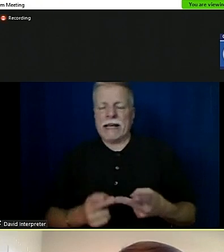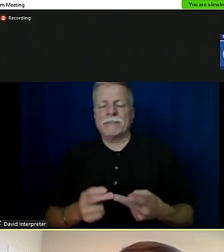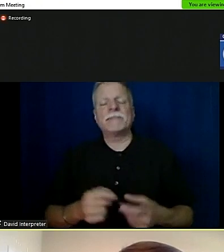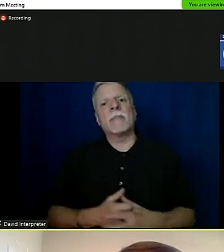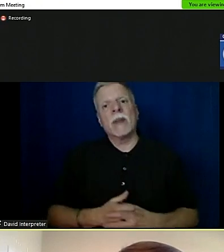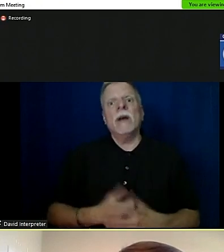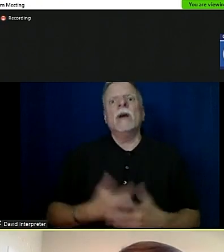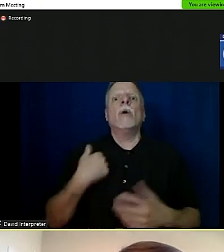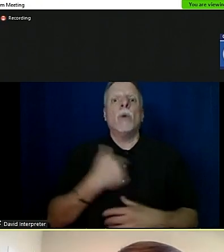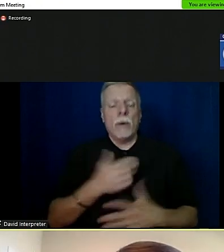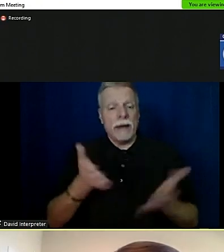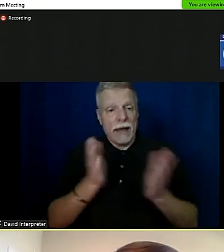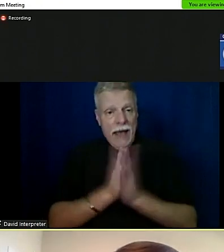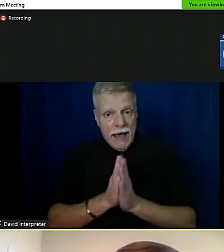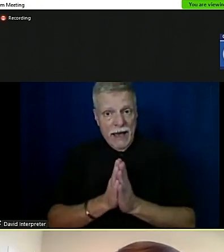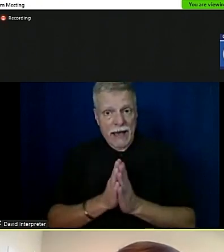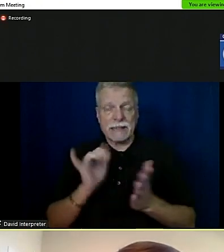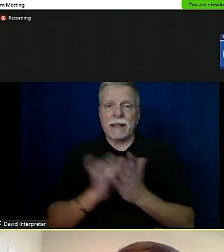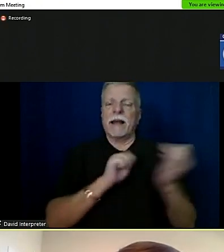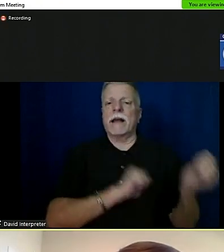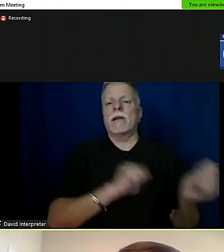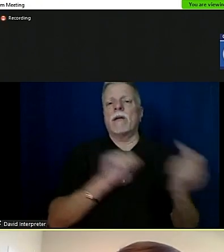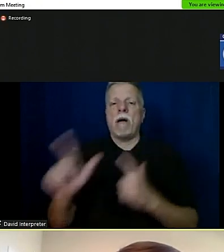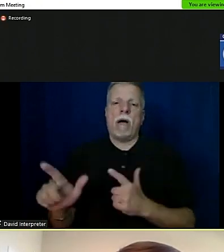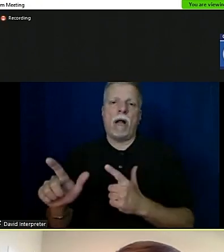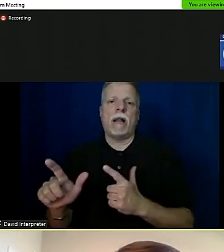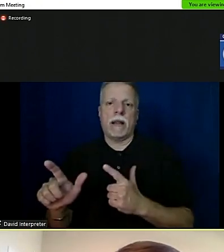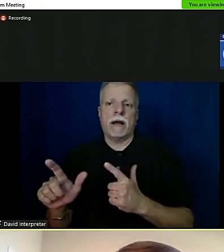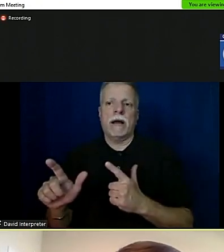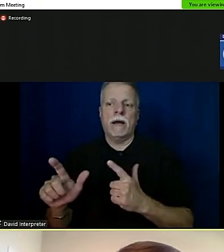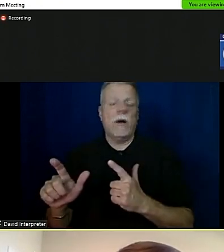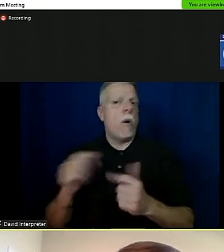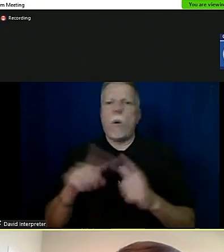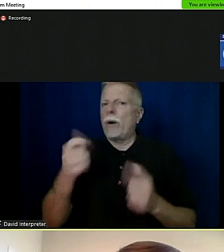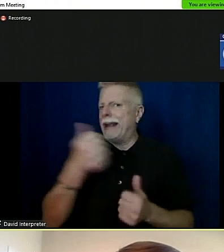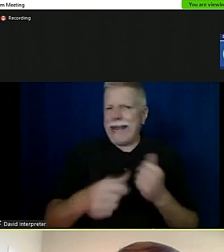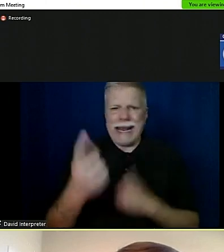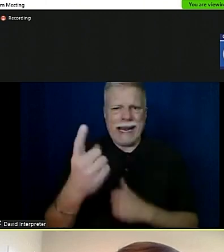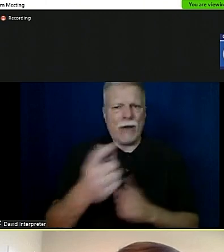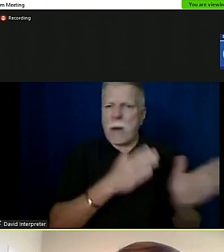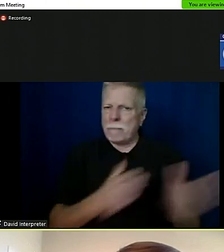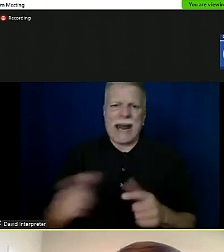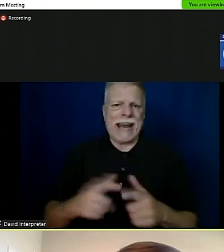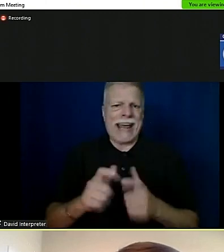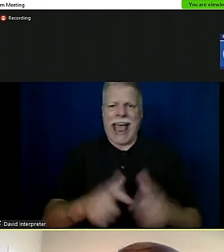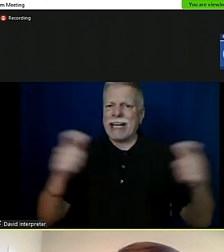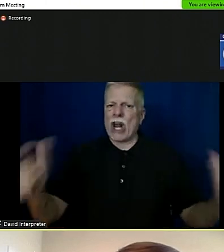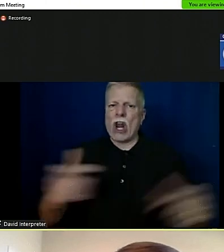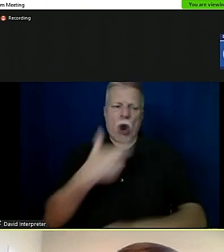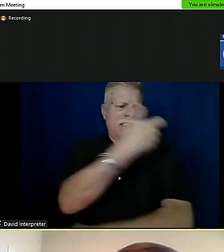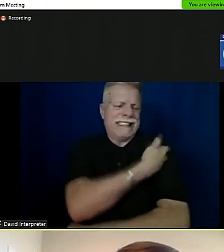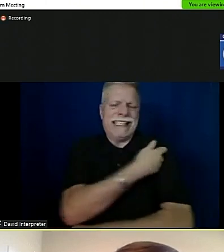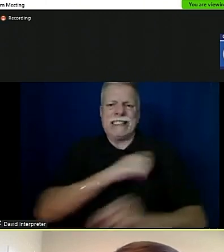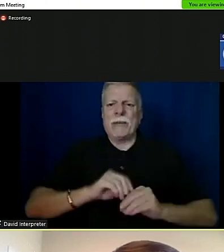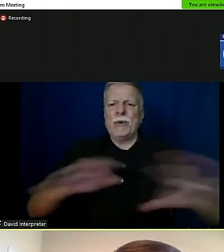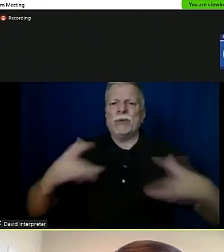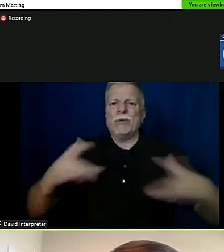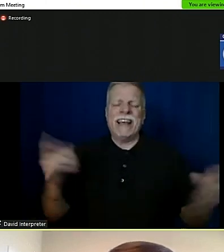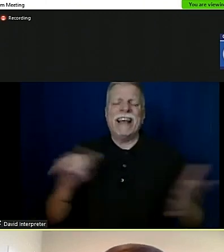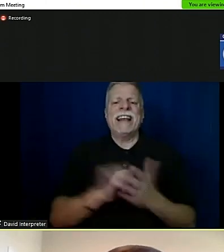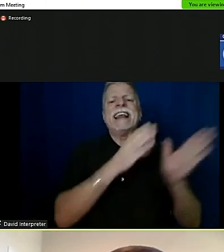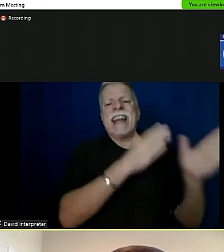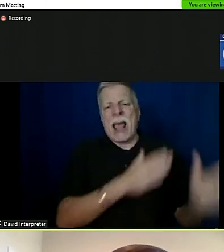ask that all anybody that's planning a large distribution event, that they plan that at least 2 weeks.